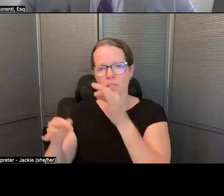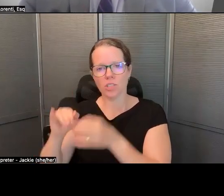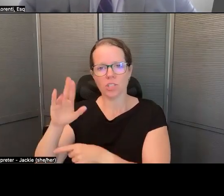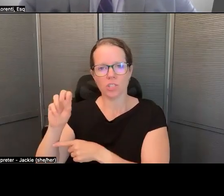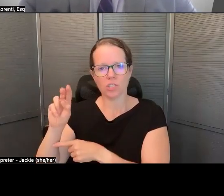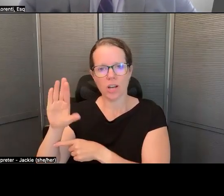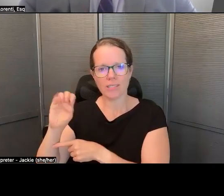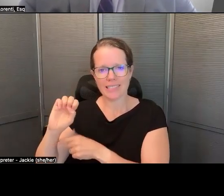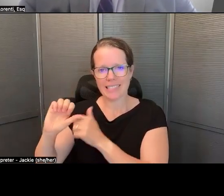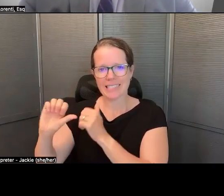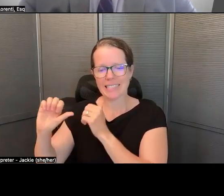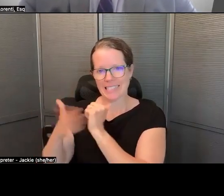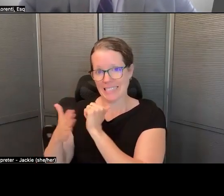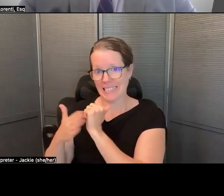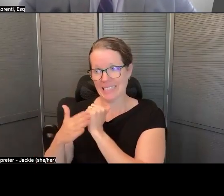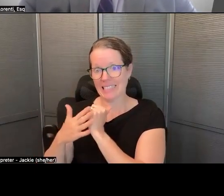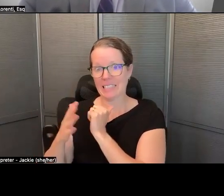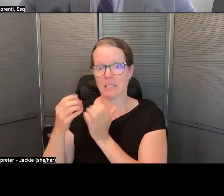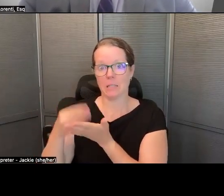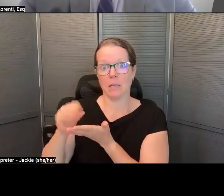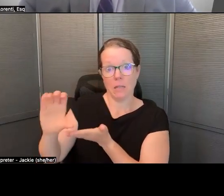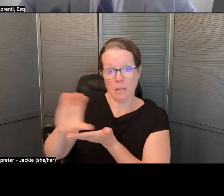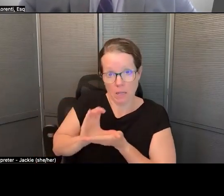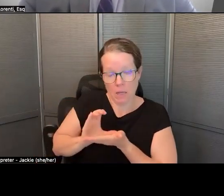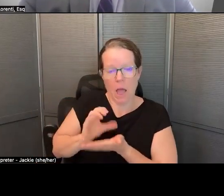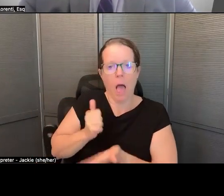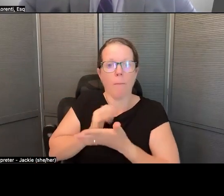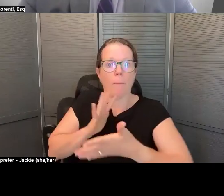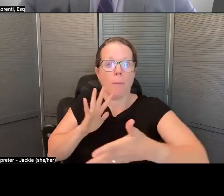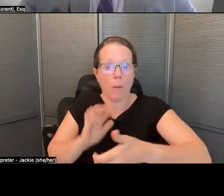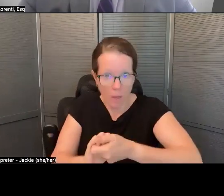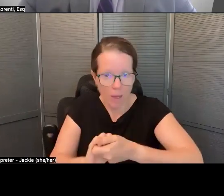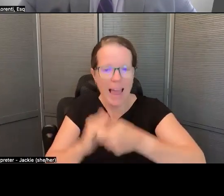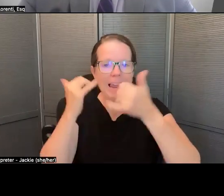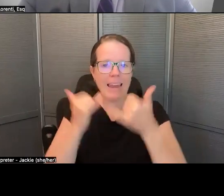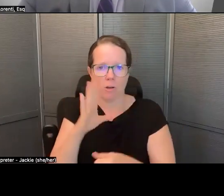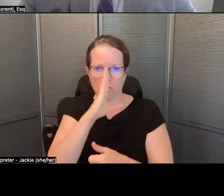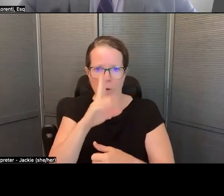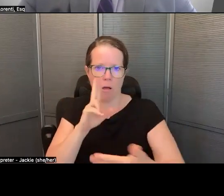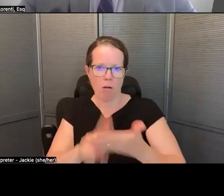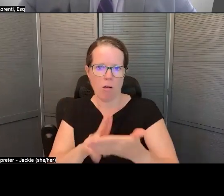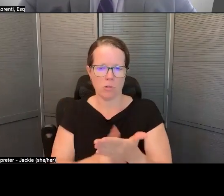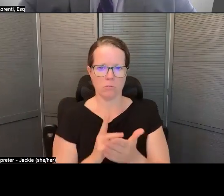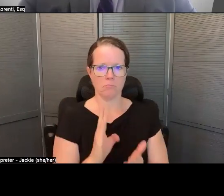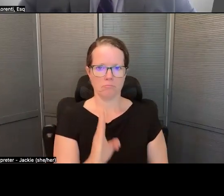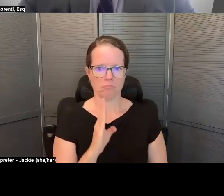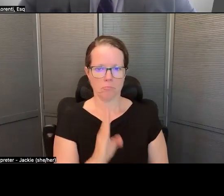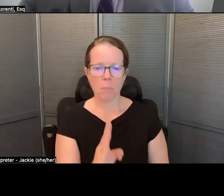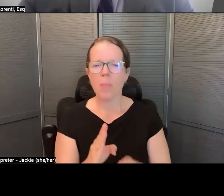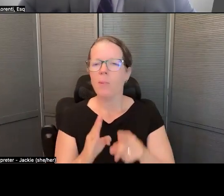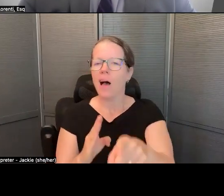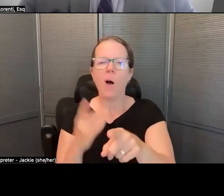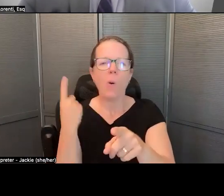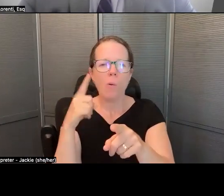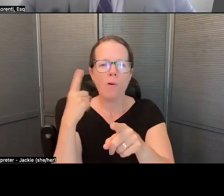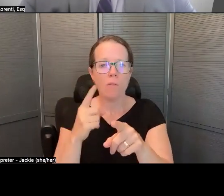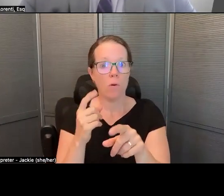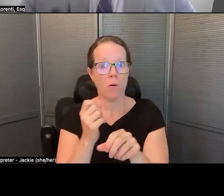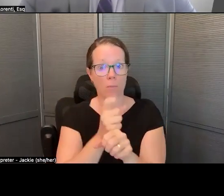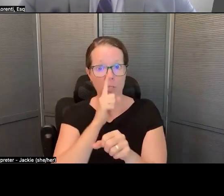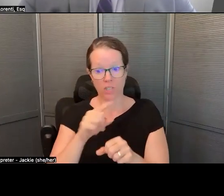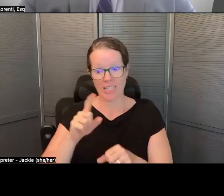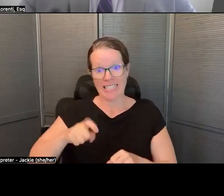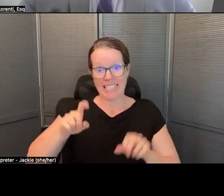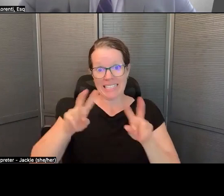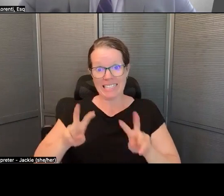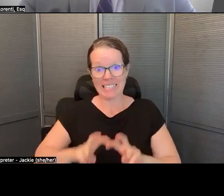office. And what they are doing is they're focused on making sure that there is inter-rater reliability with our risk needs assessment, making sure